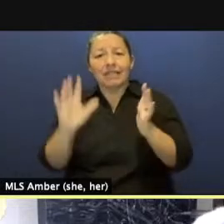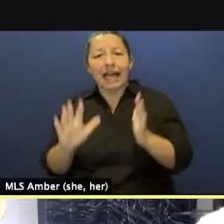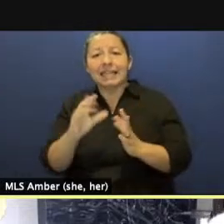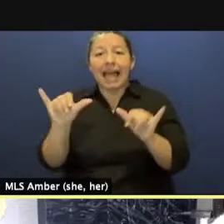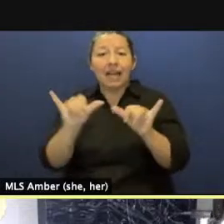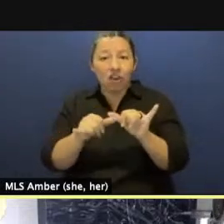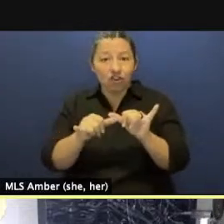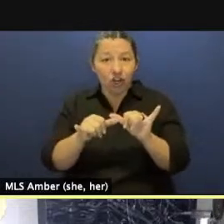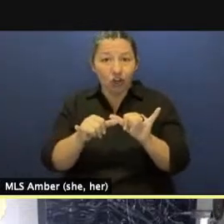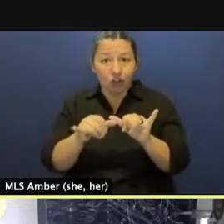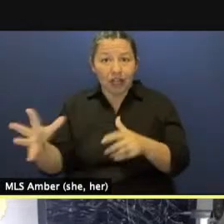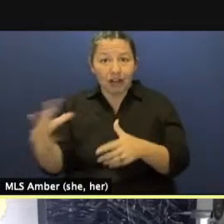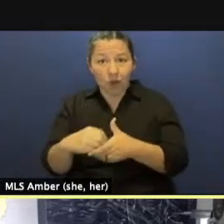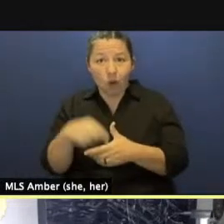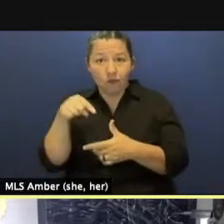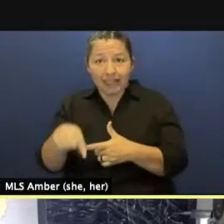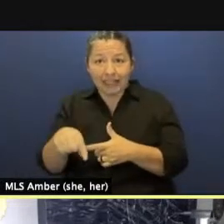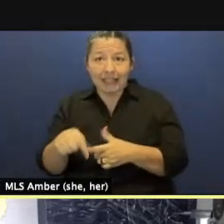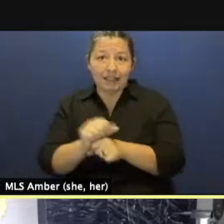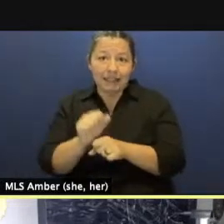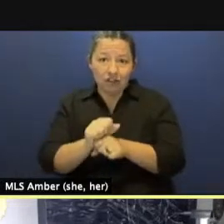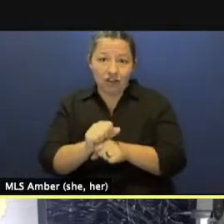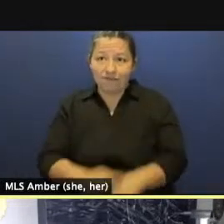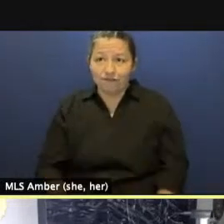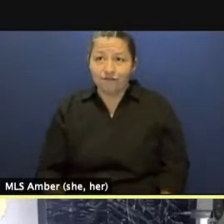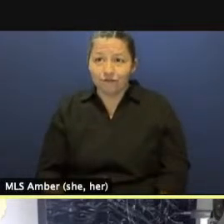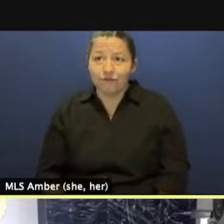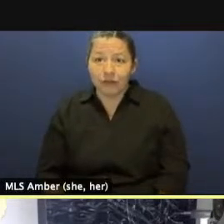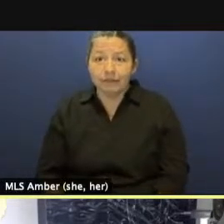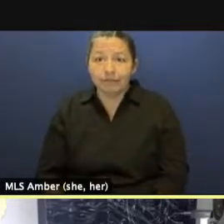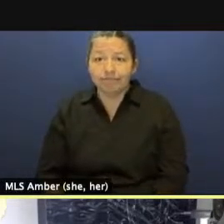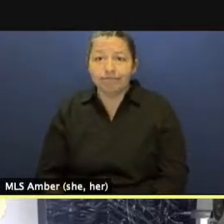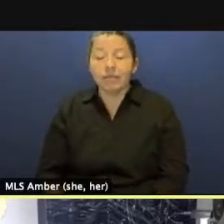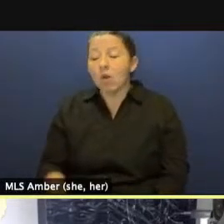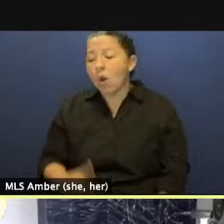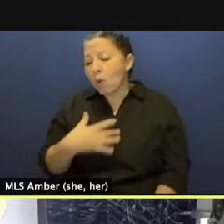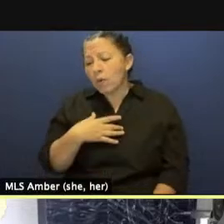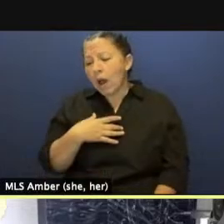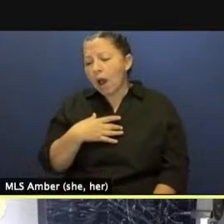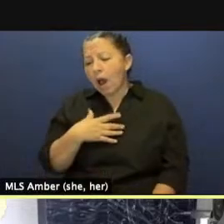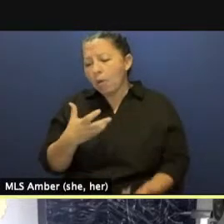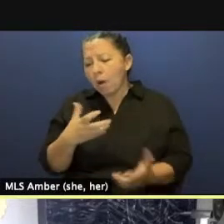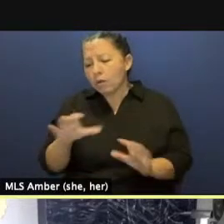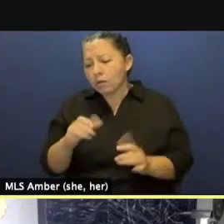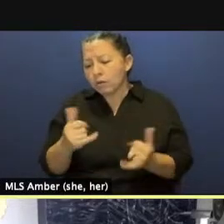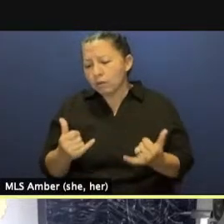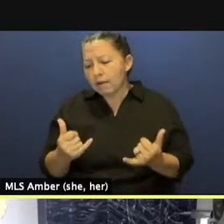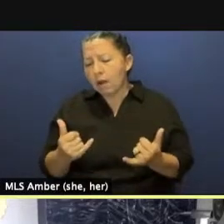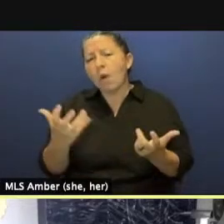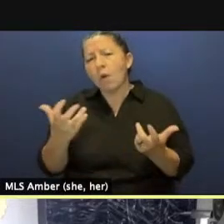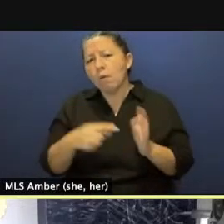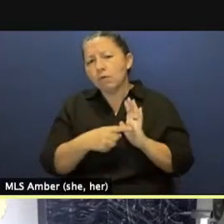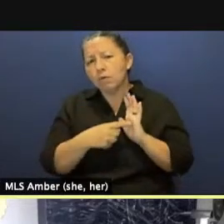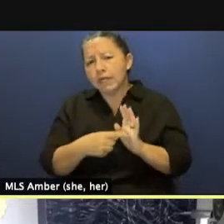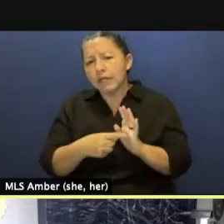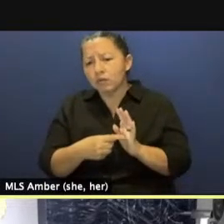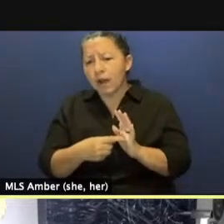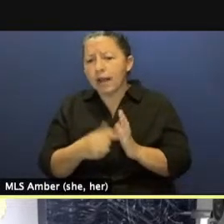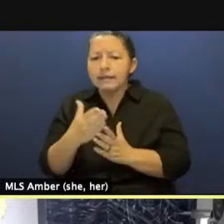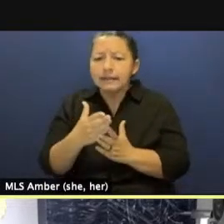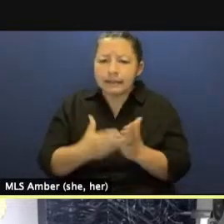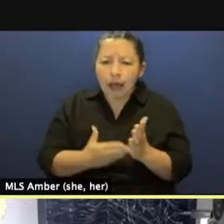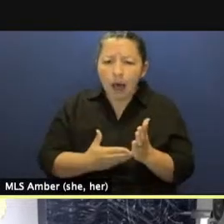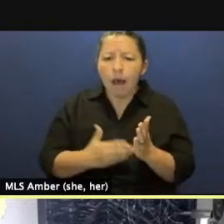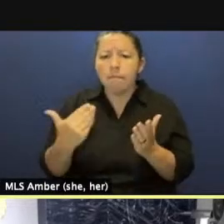engineers involved in this initiative. What I'd like to do now is just illustrate at least some of the